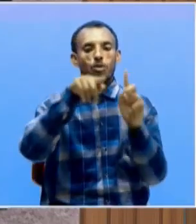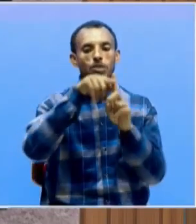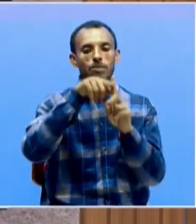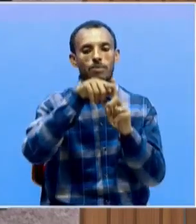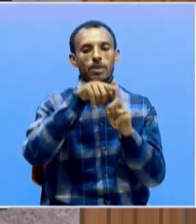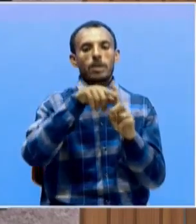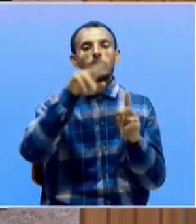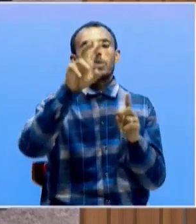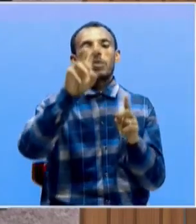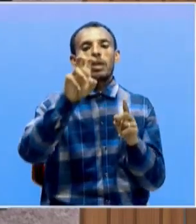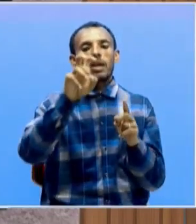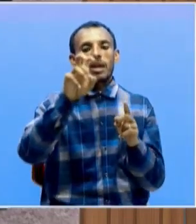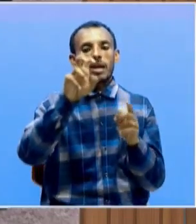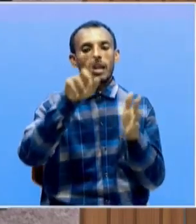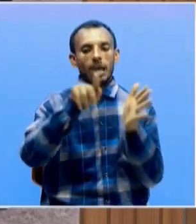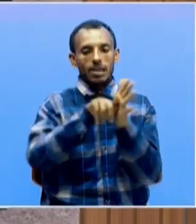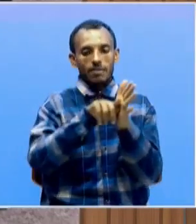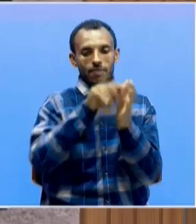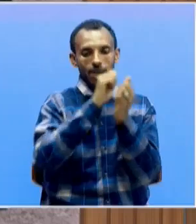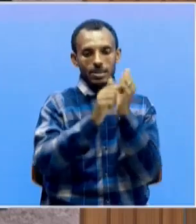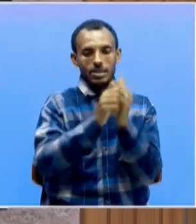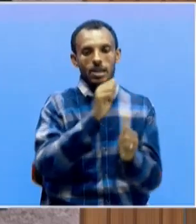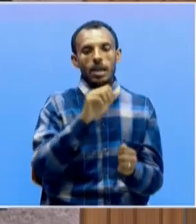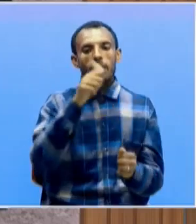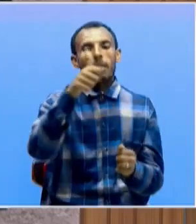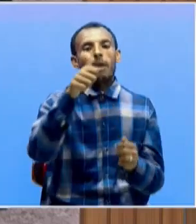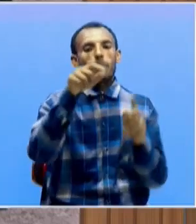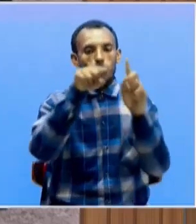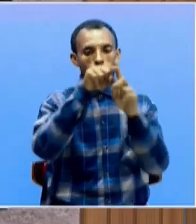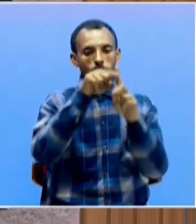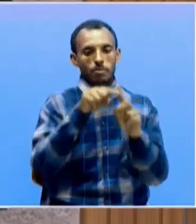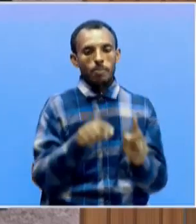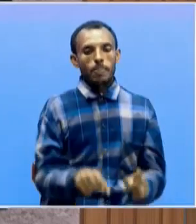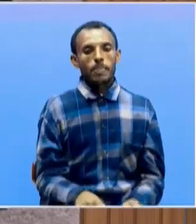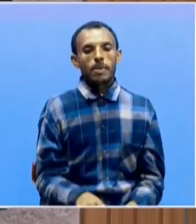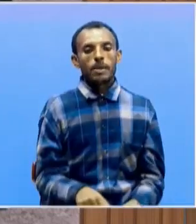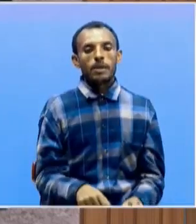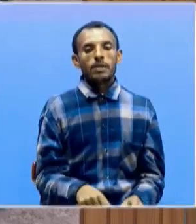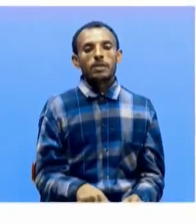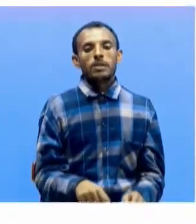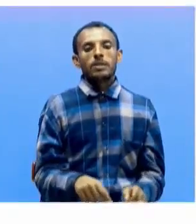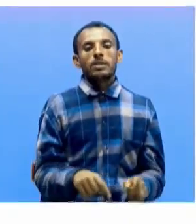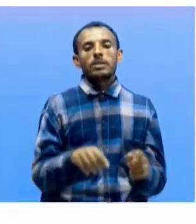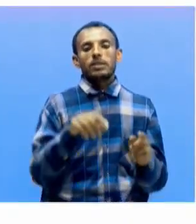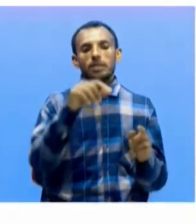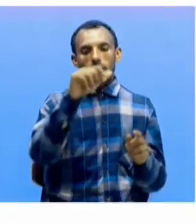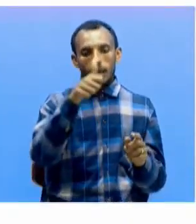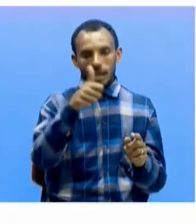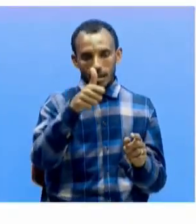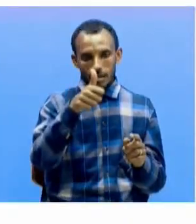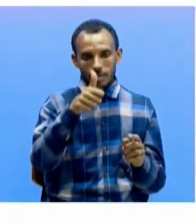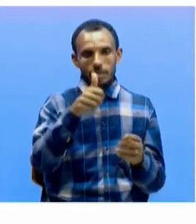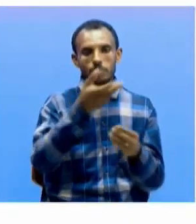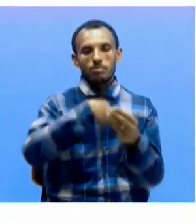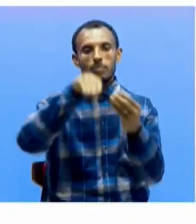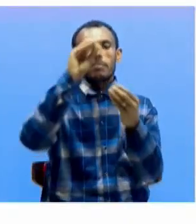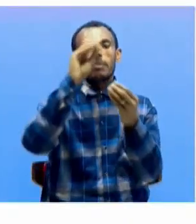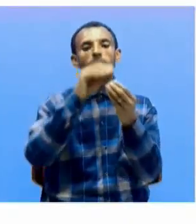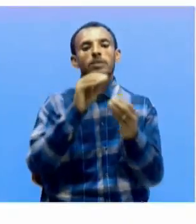negative cancel out, you have only 10 positive. So the sum of these two will be positive 10